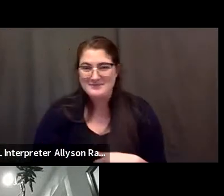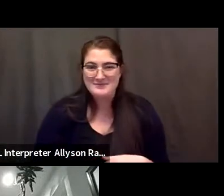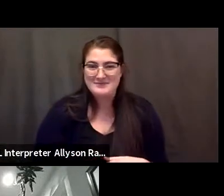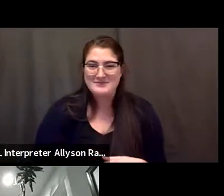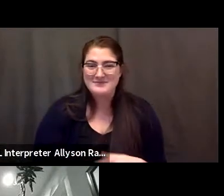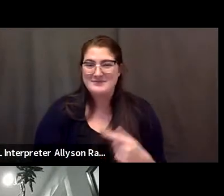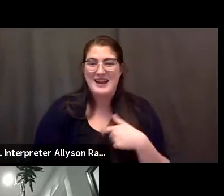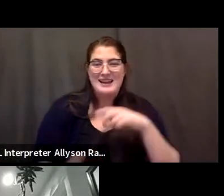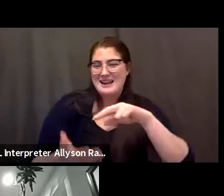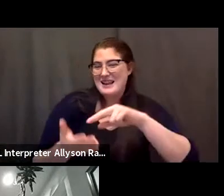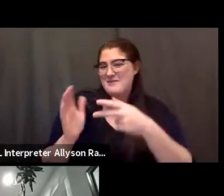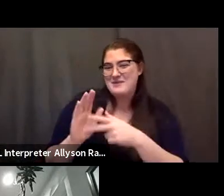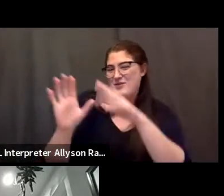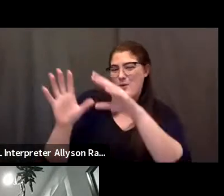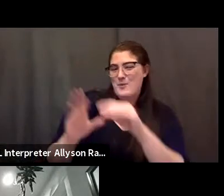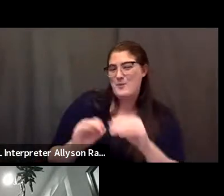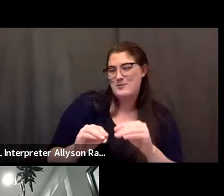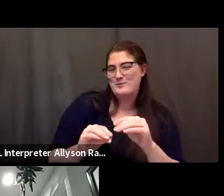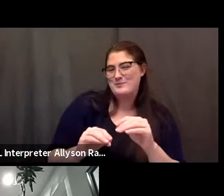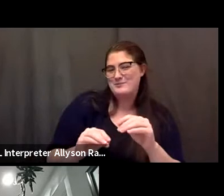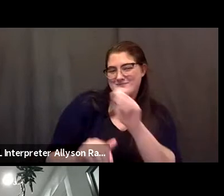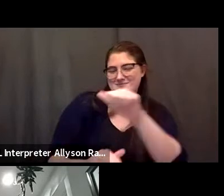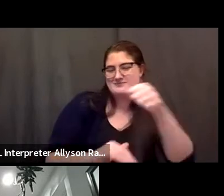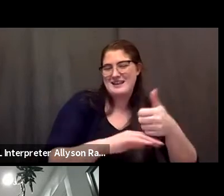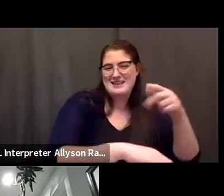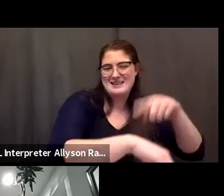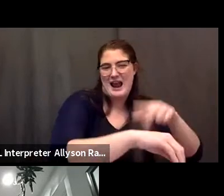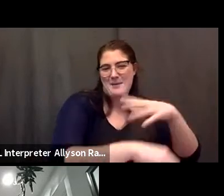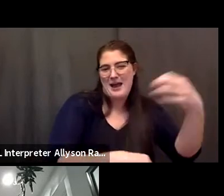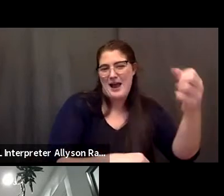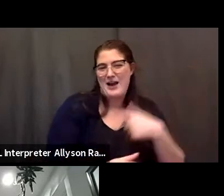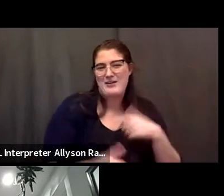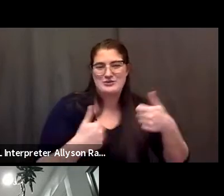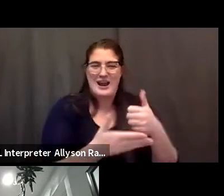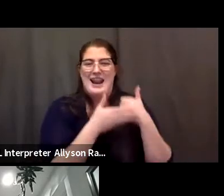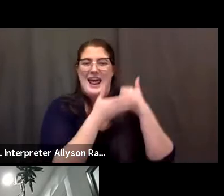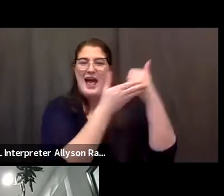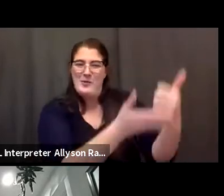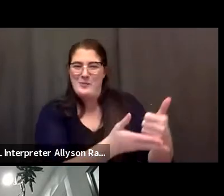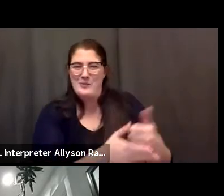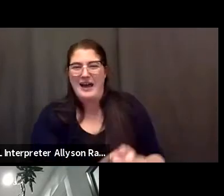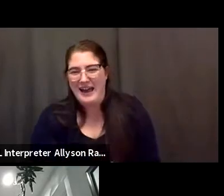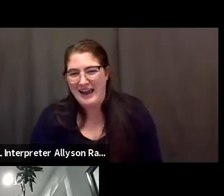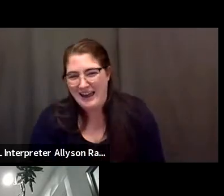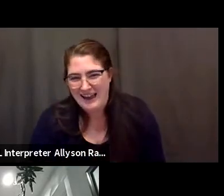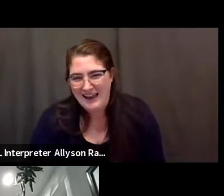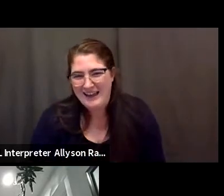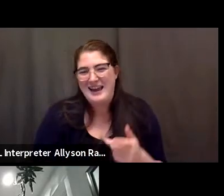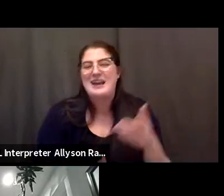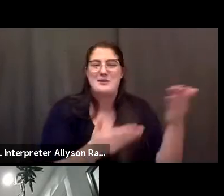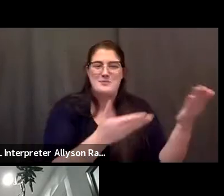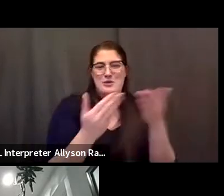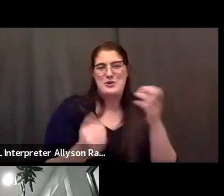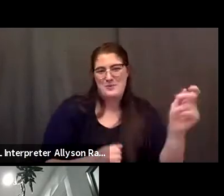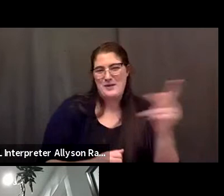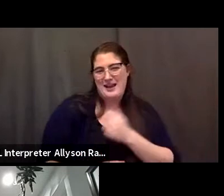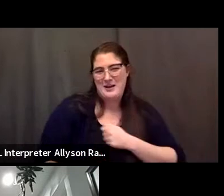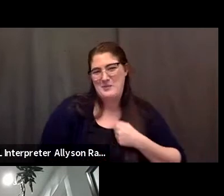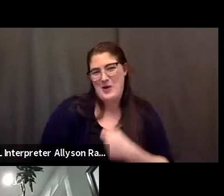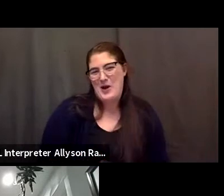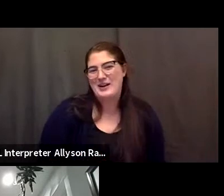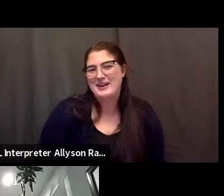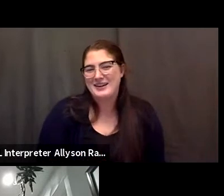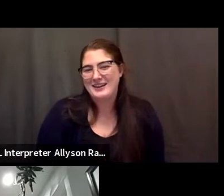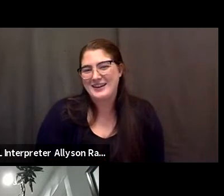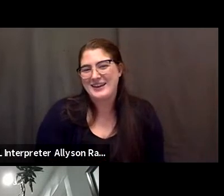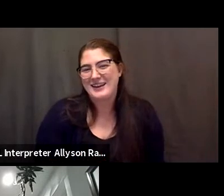I didn't mean to put you on timeout, just being helpful. let me bring you back.